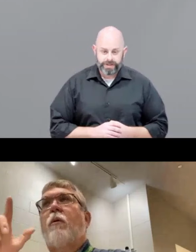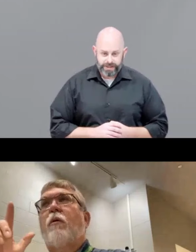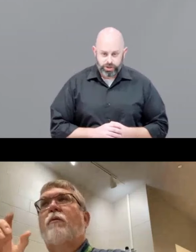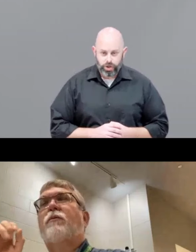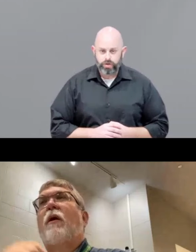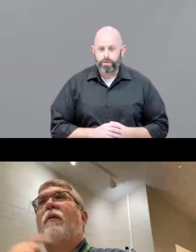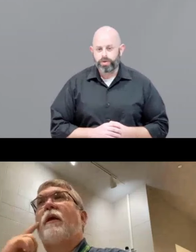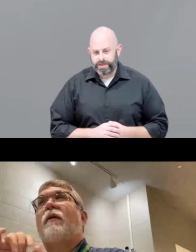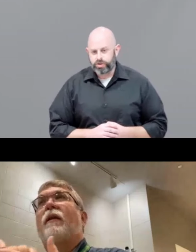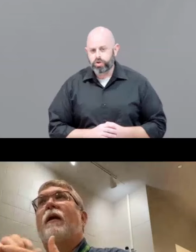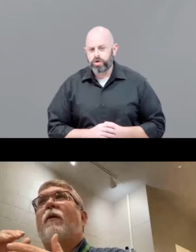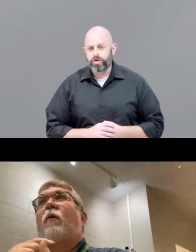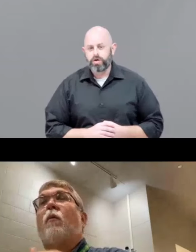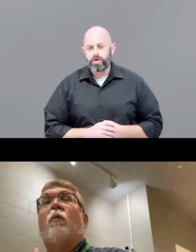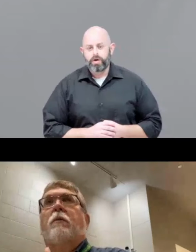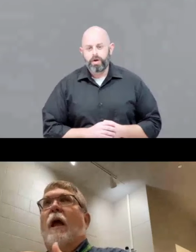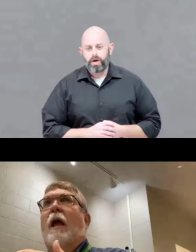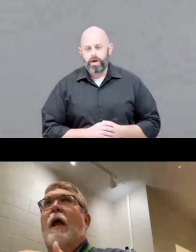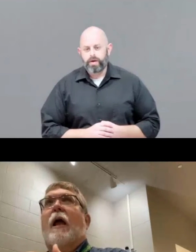the